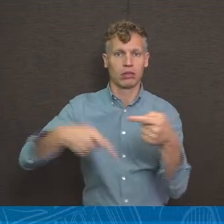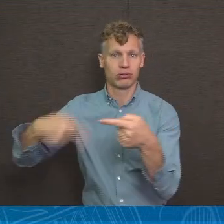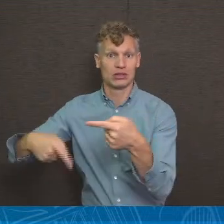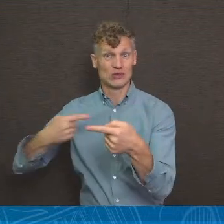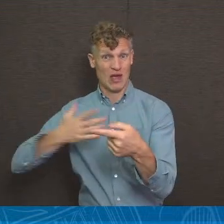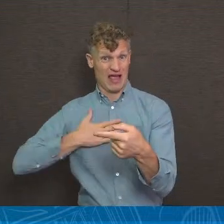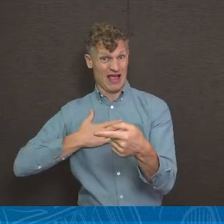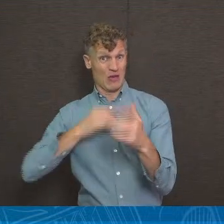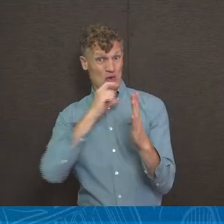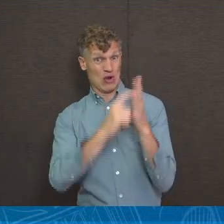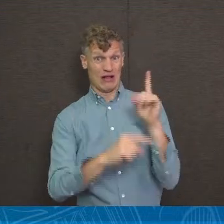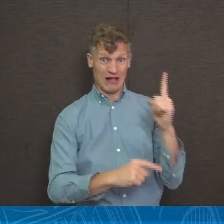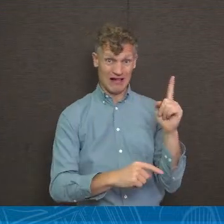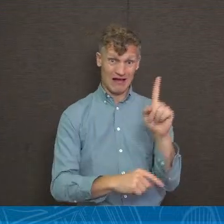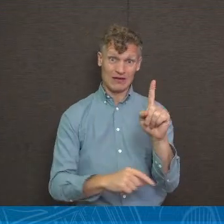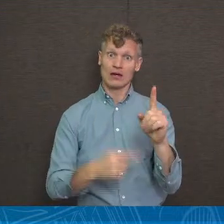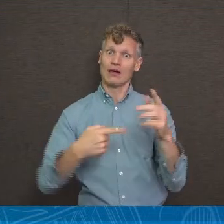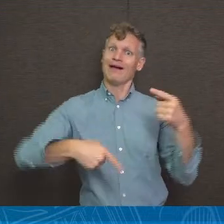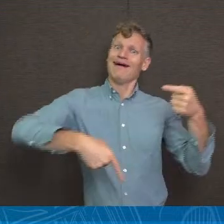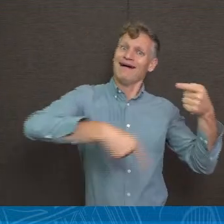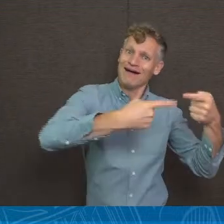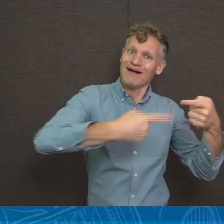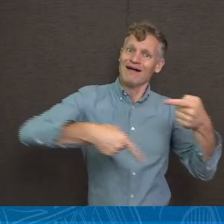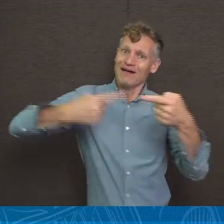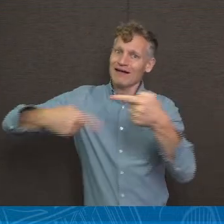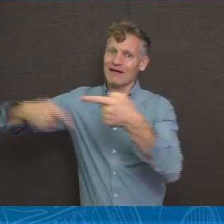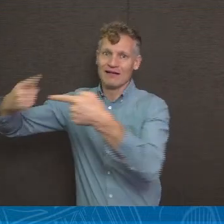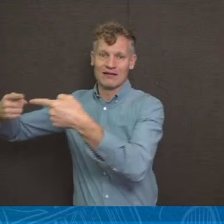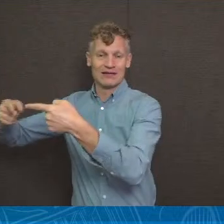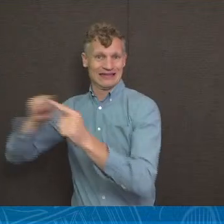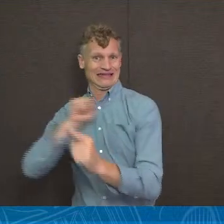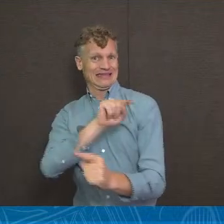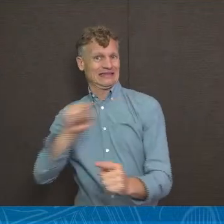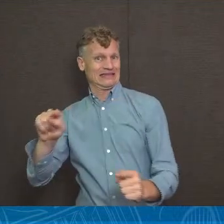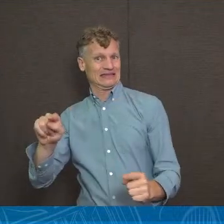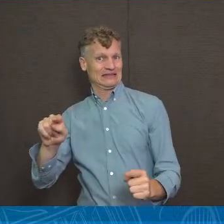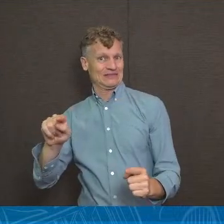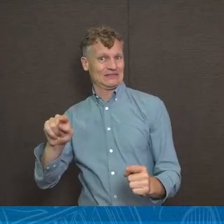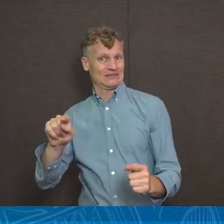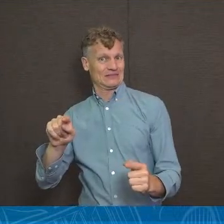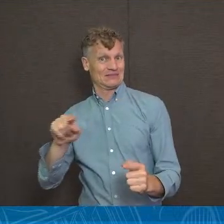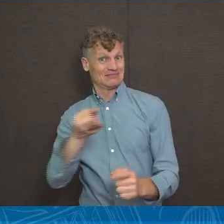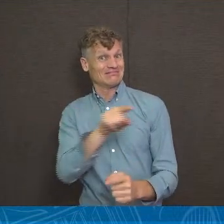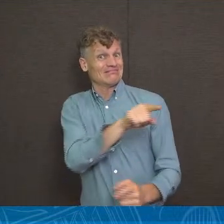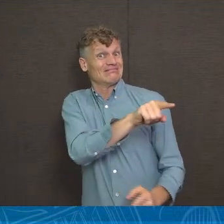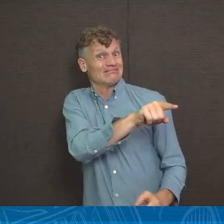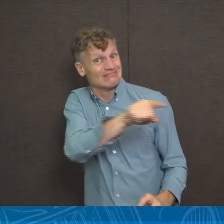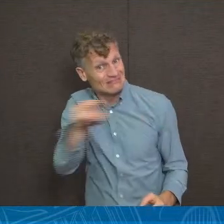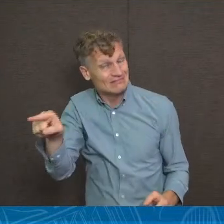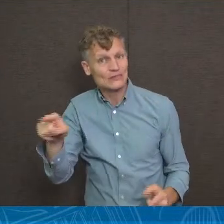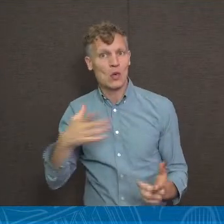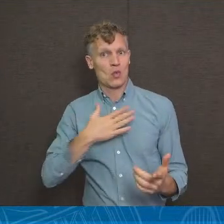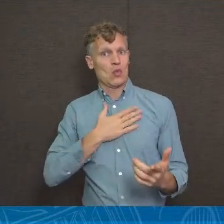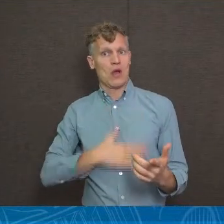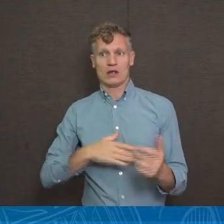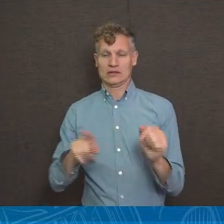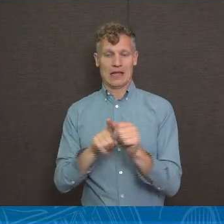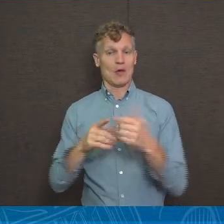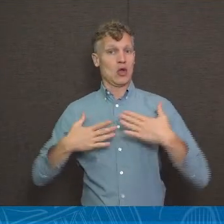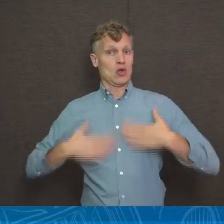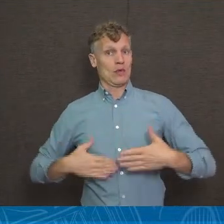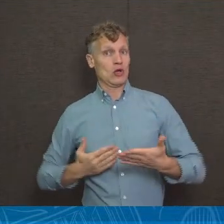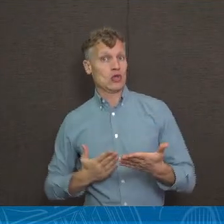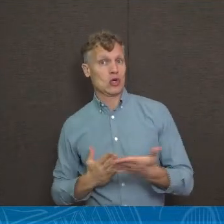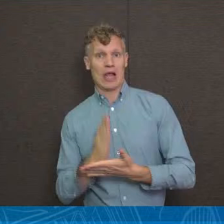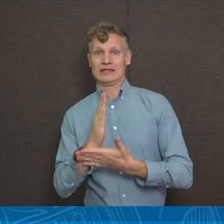the obligations of international law through a transversal reading of human rights protection in terms